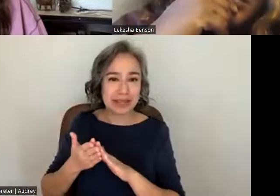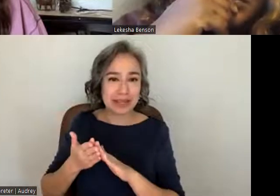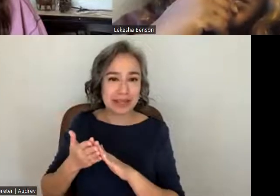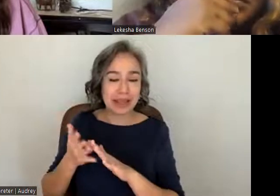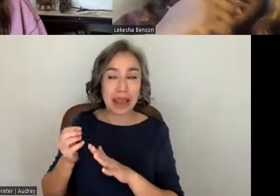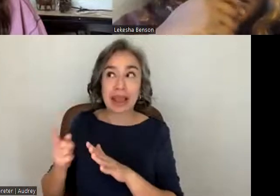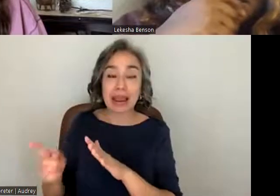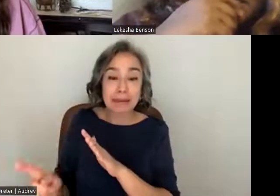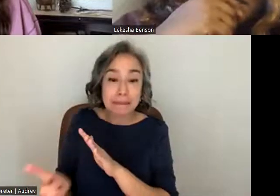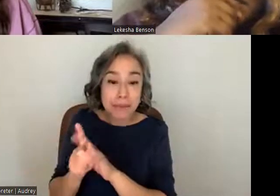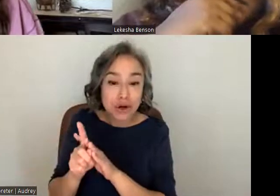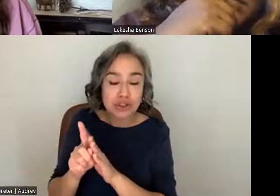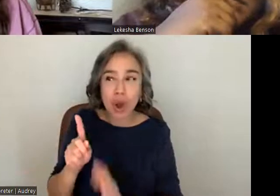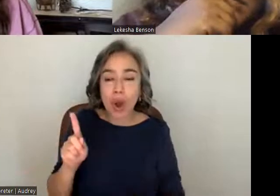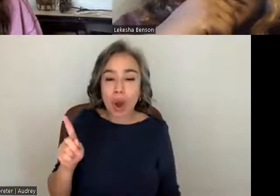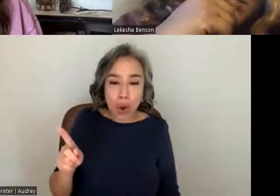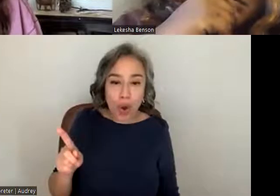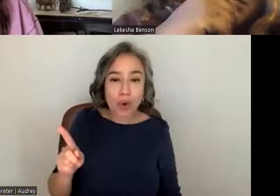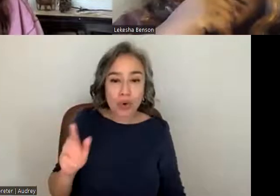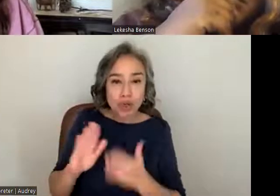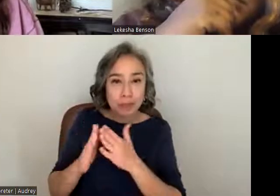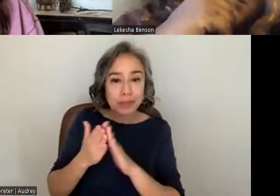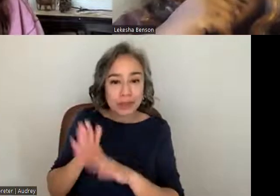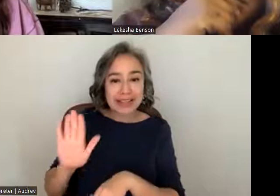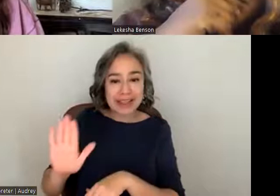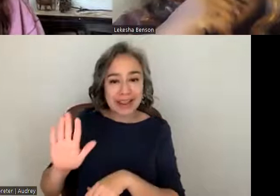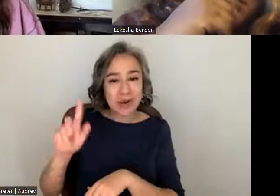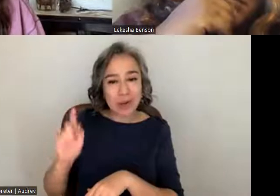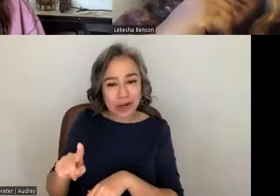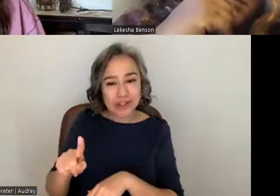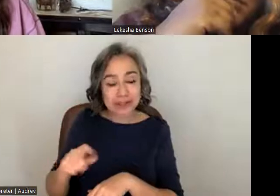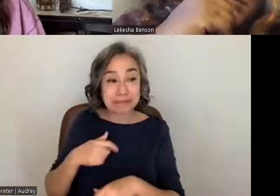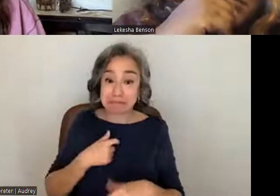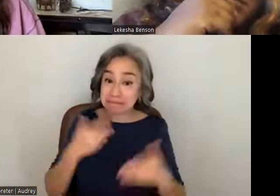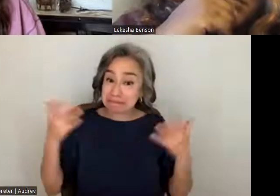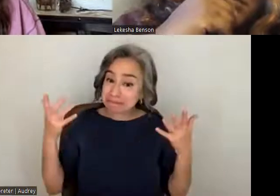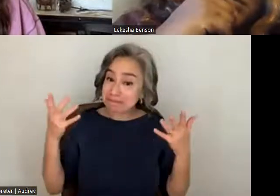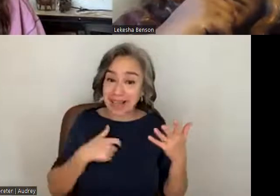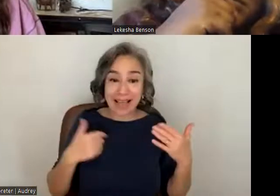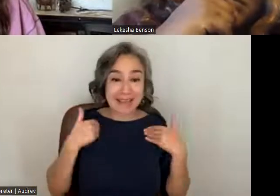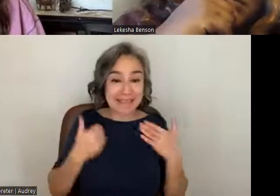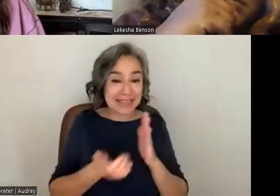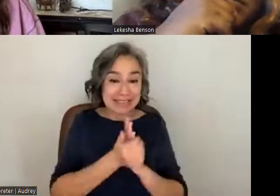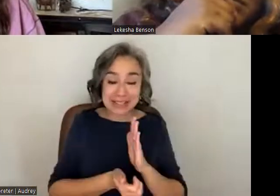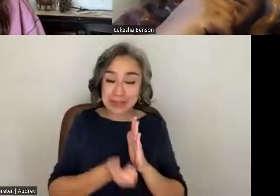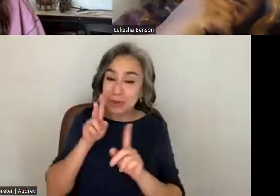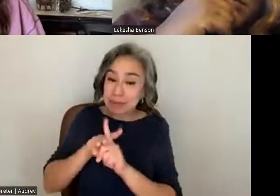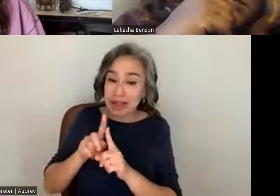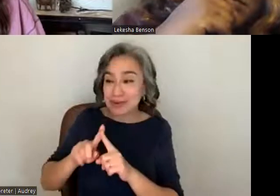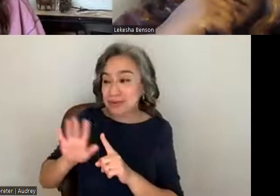this is a question that the community had that needed answering, and I could take the skills I have and apply it to that